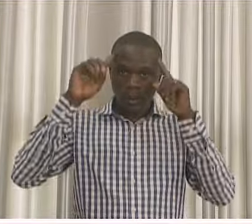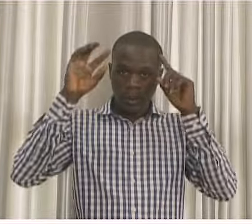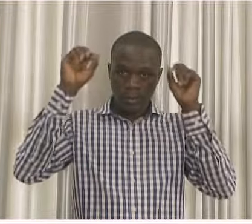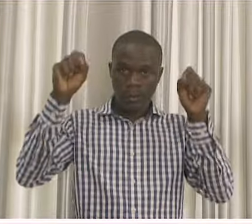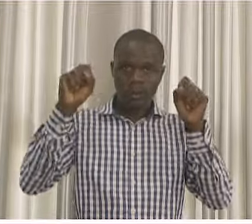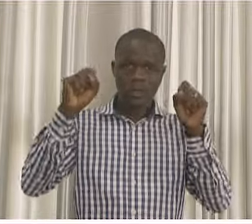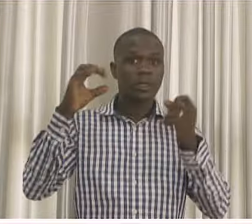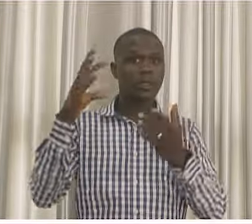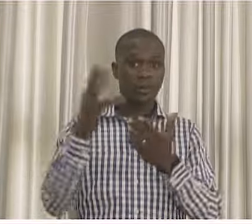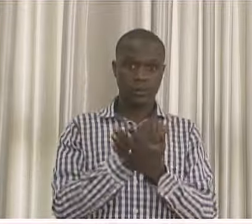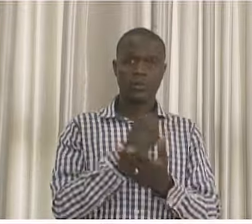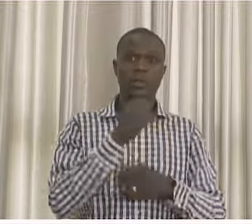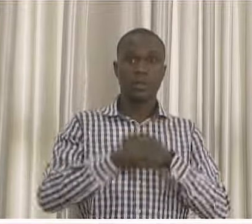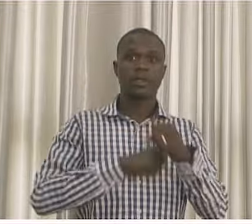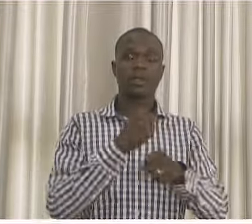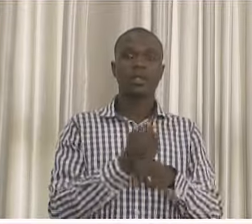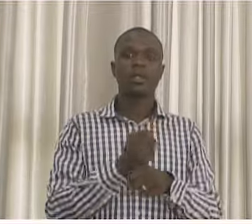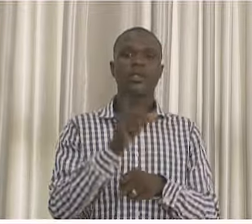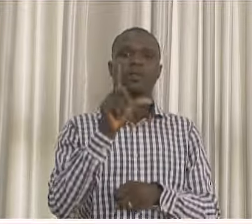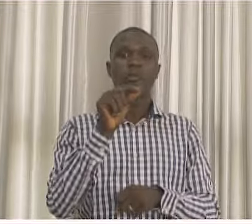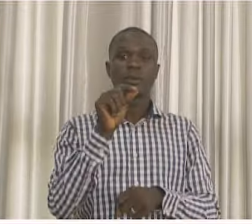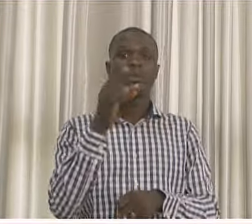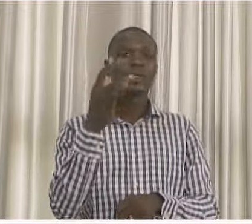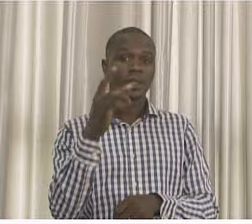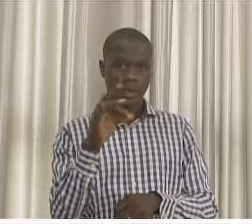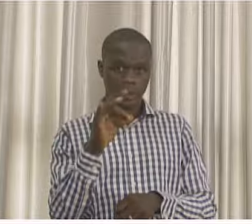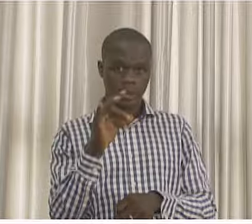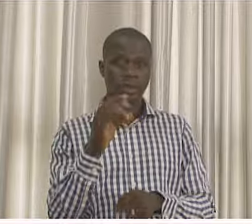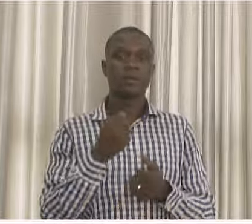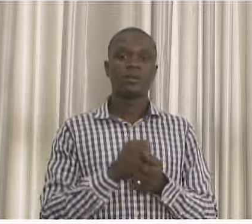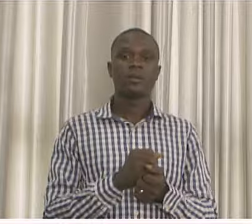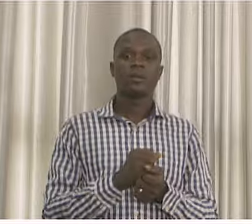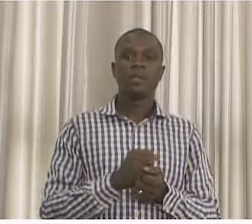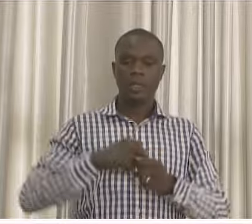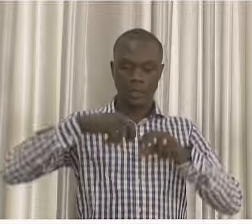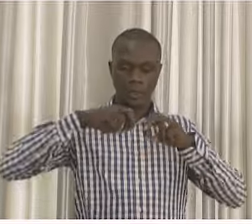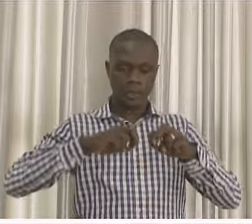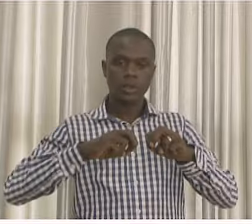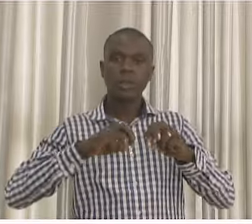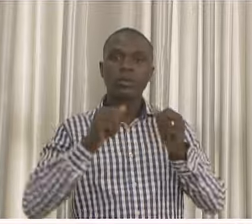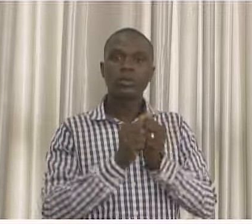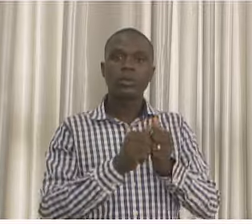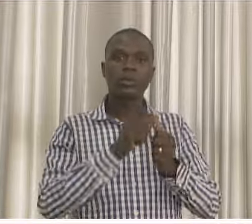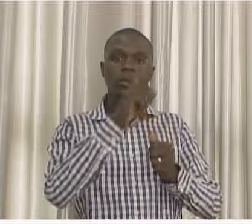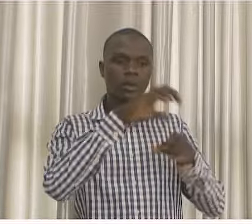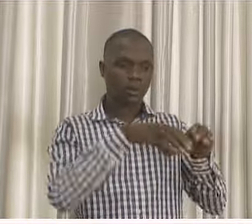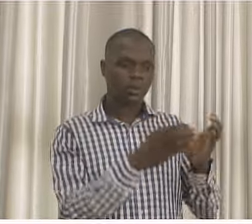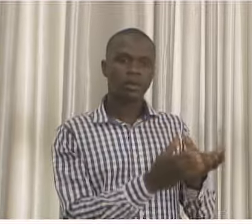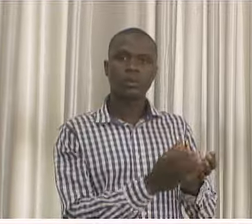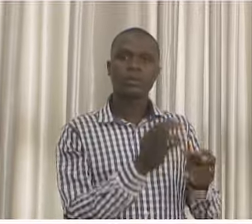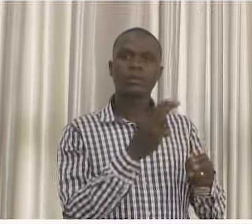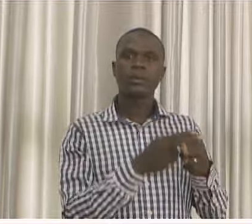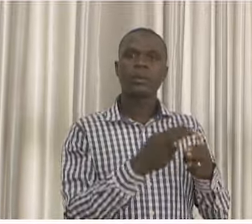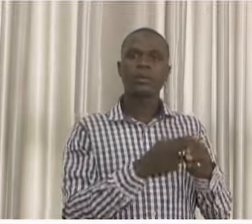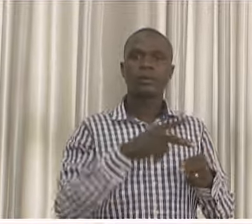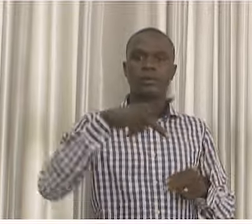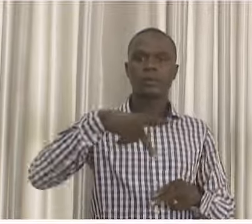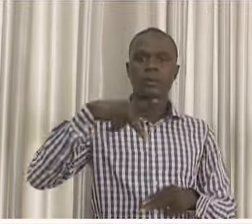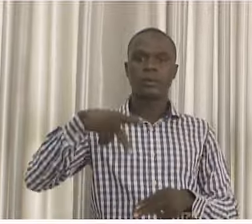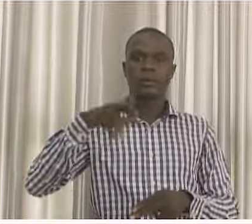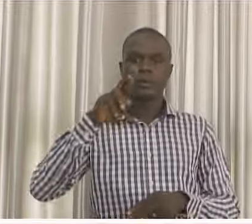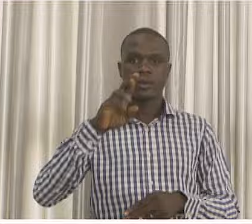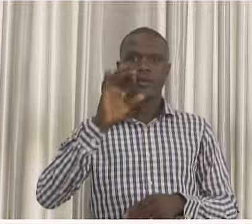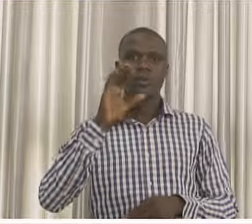2018, they do consultation with PPRC and then take the manifesto of 17